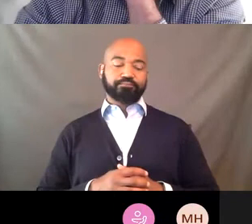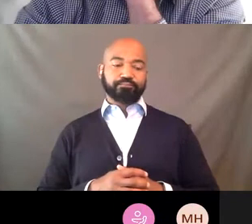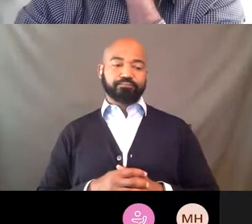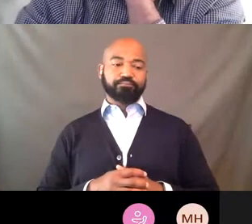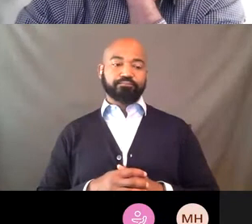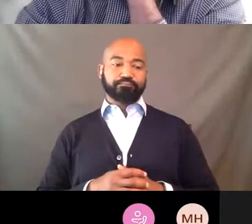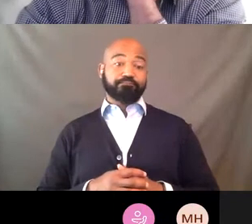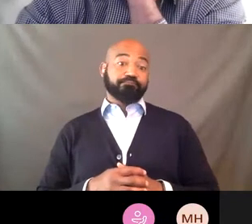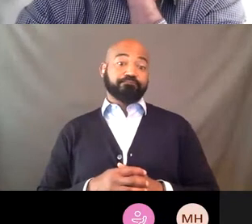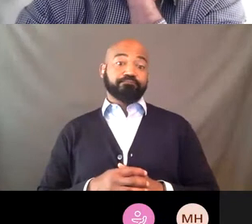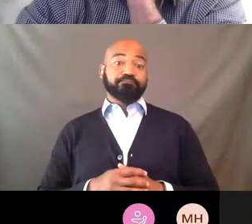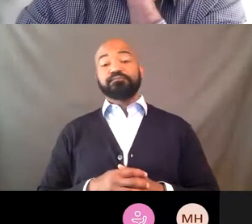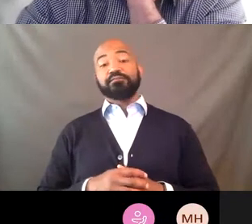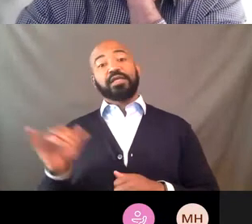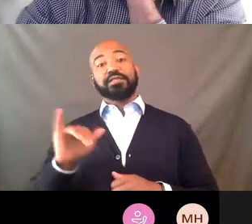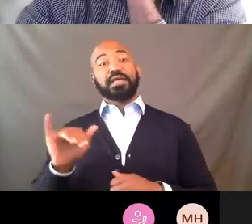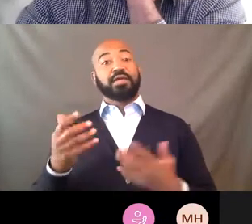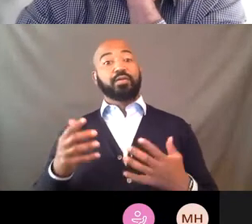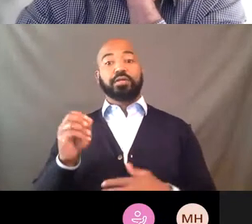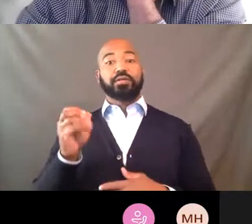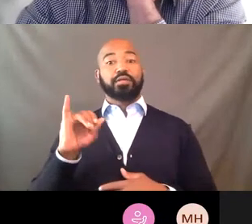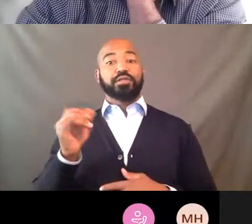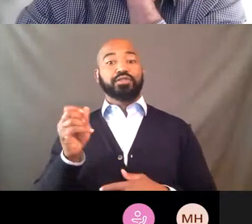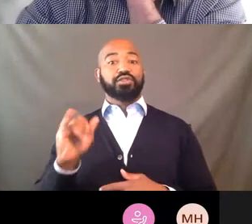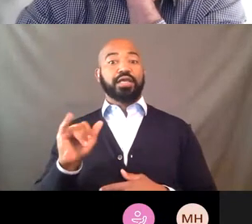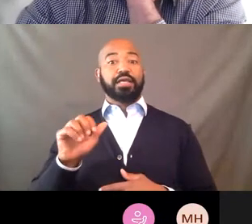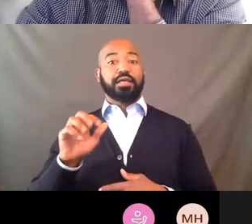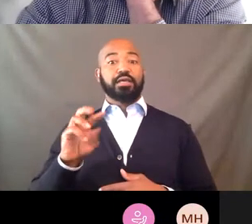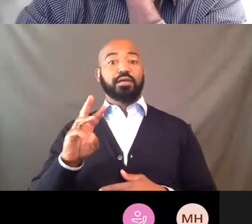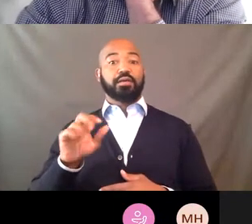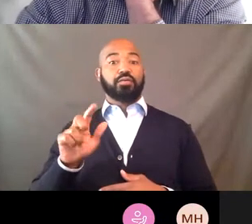don't know, jaywalking, or